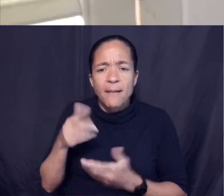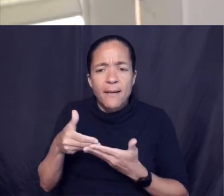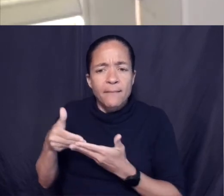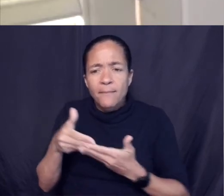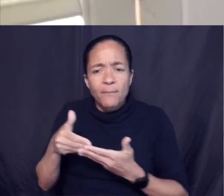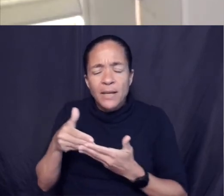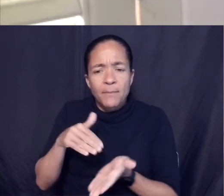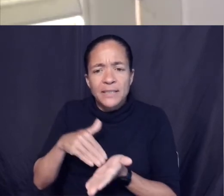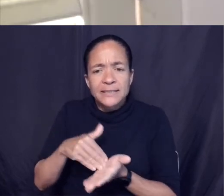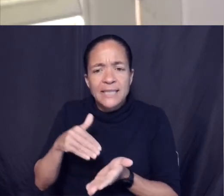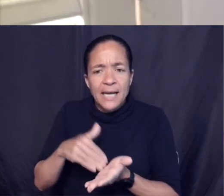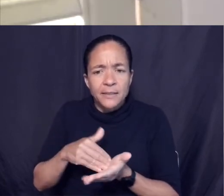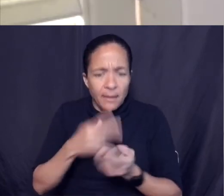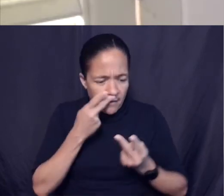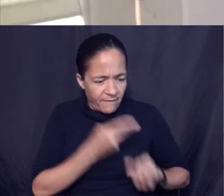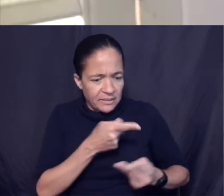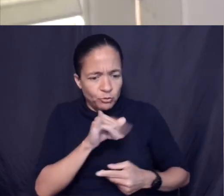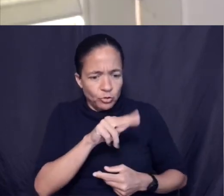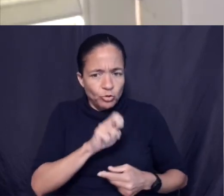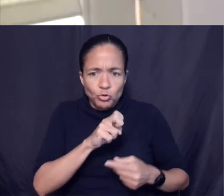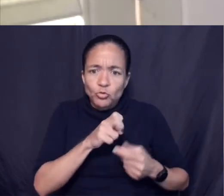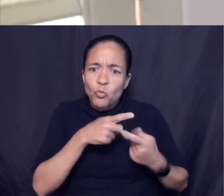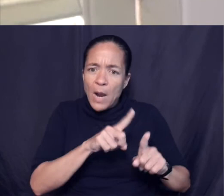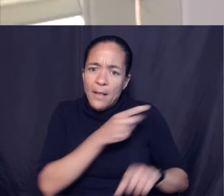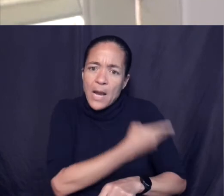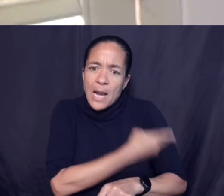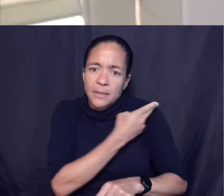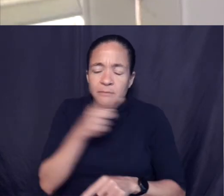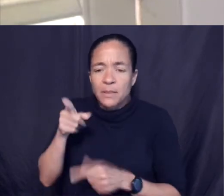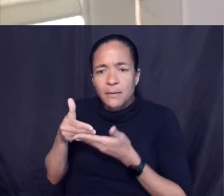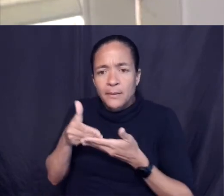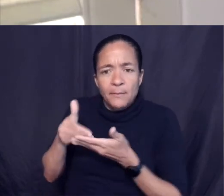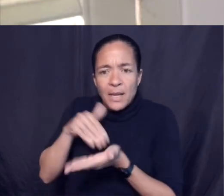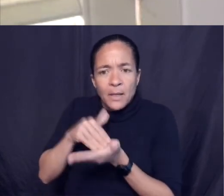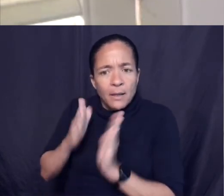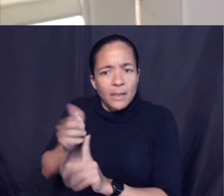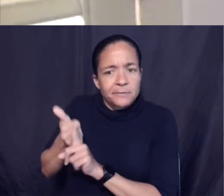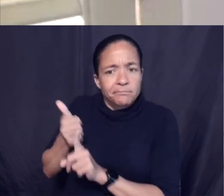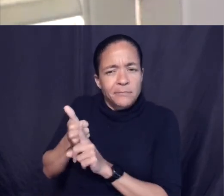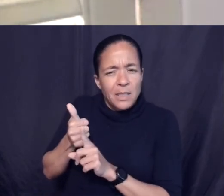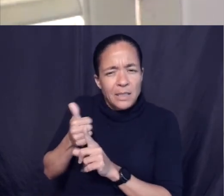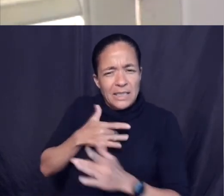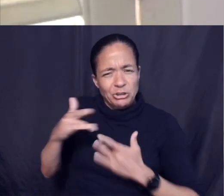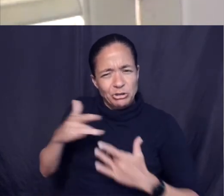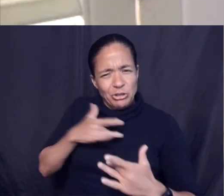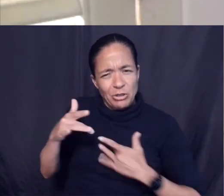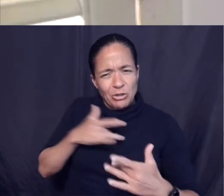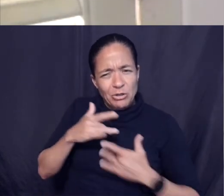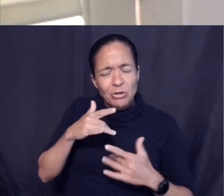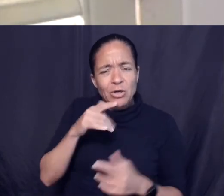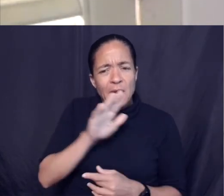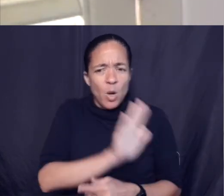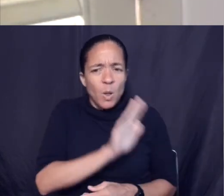in the hospital by a pediatrician, as all babies are before they leave. And the pediatrician was really concerned about the size